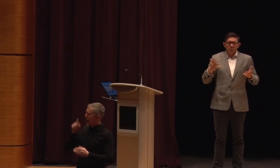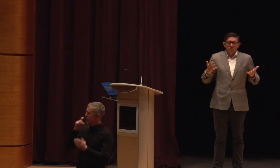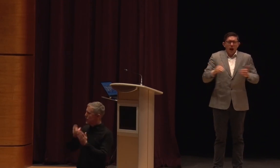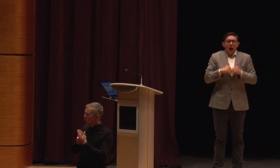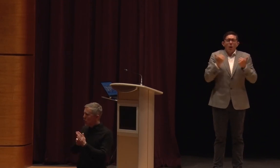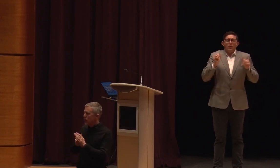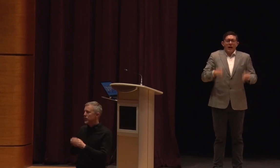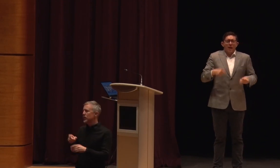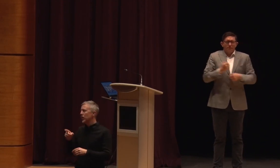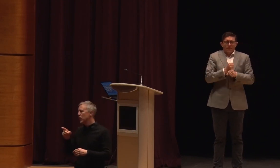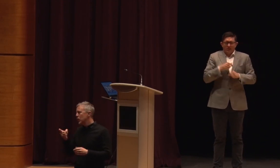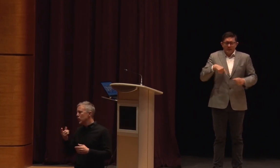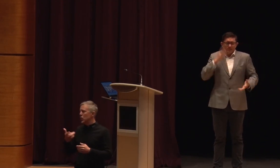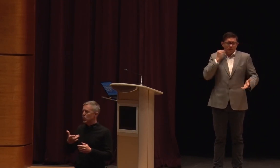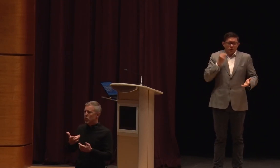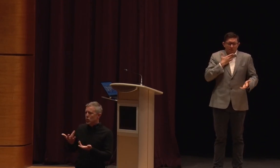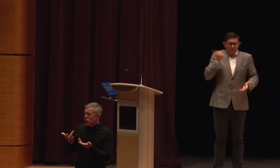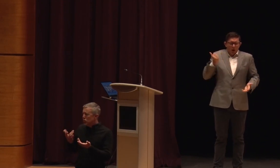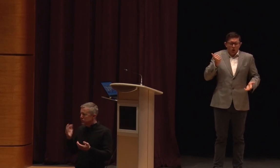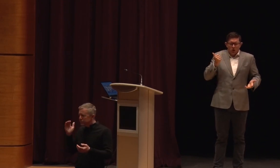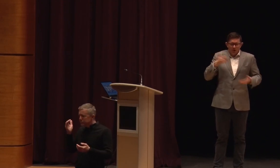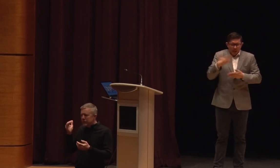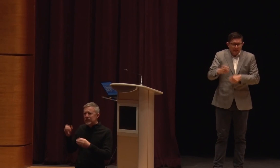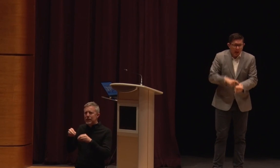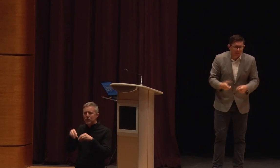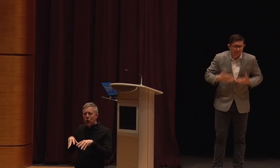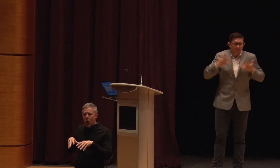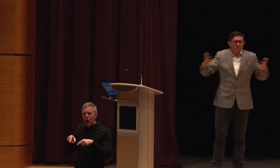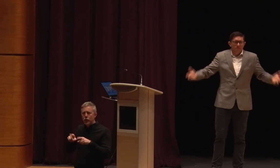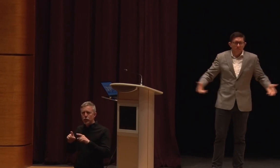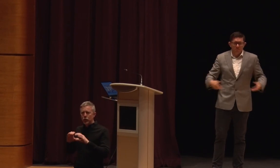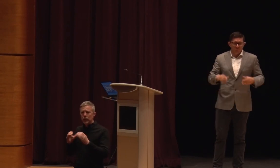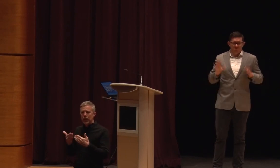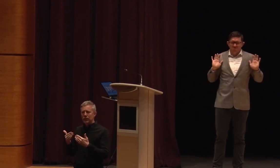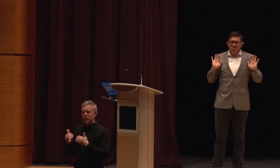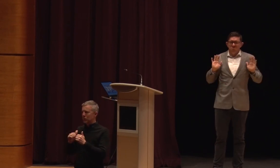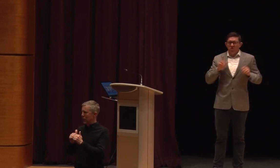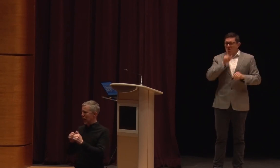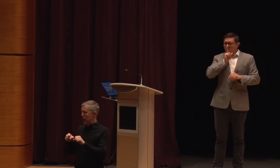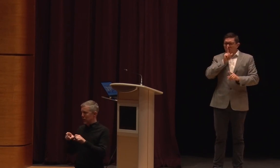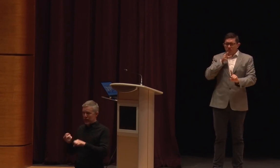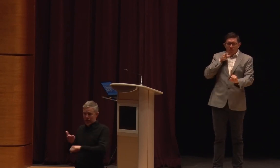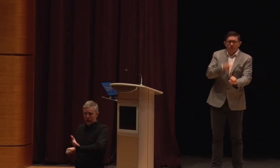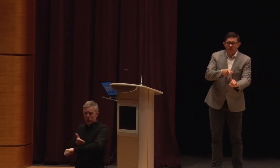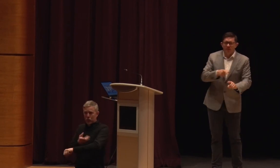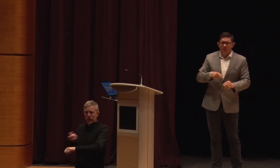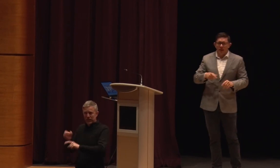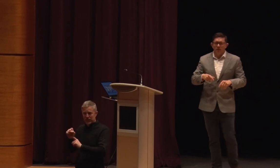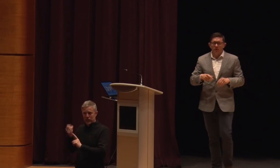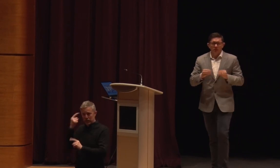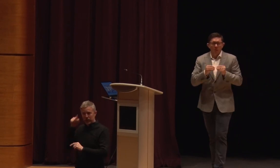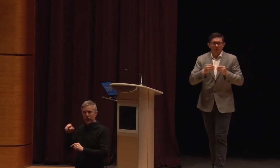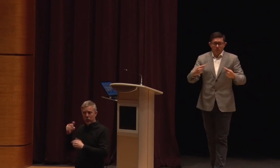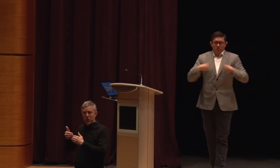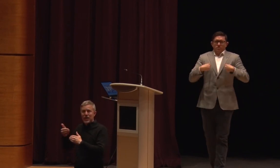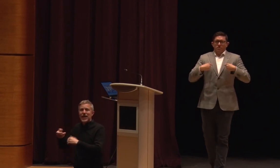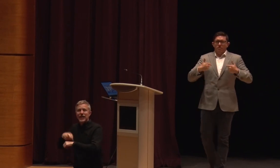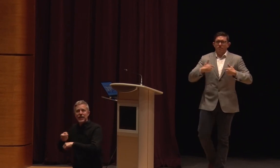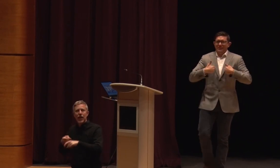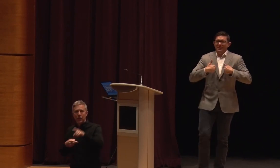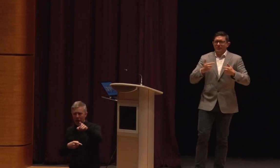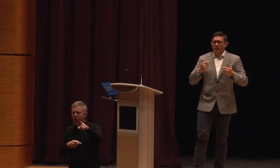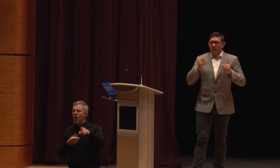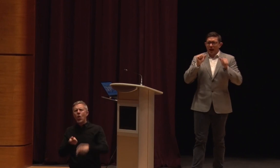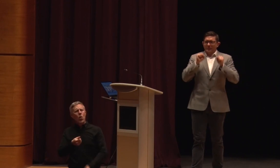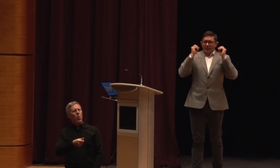Notice that you were a little lost in the fire drill. How can I make this experience better for you next time? That's it.